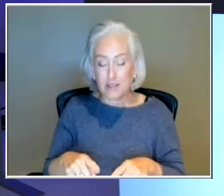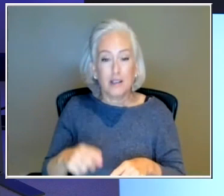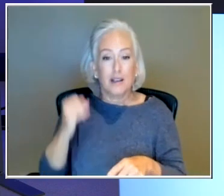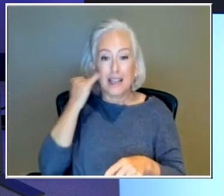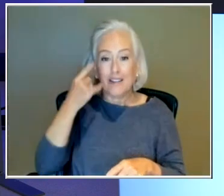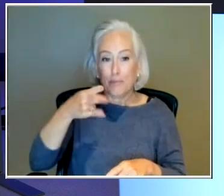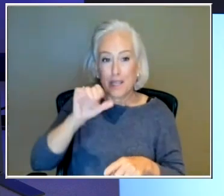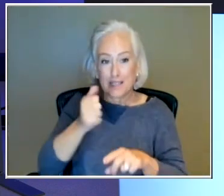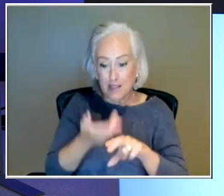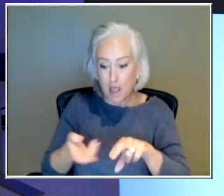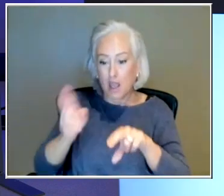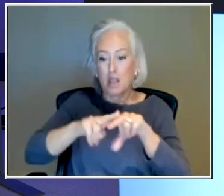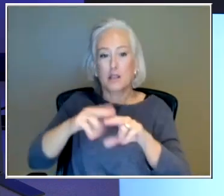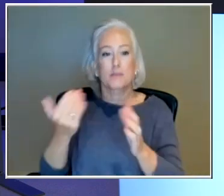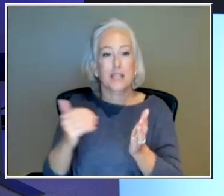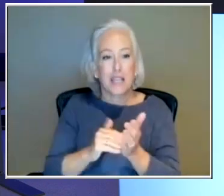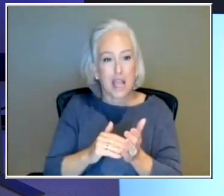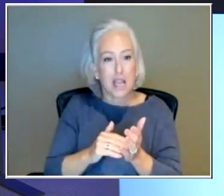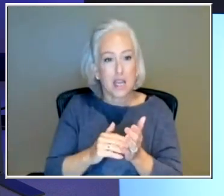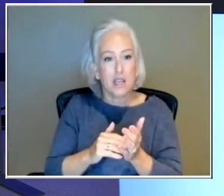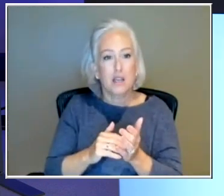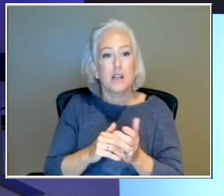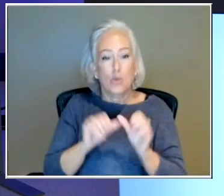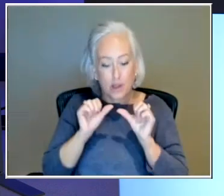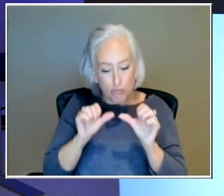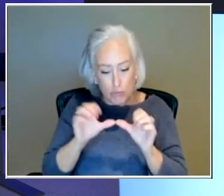work in progress. Correct. We'll keep looking for and trying to